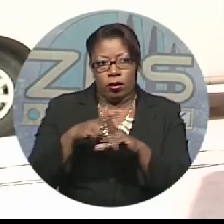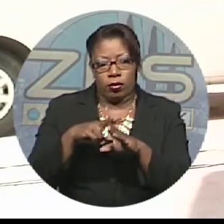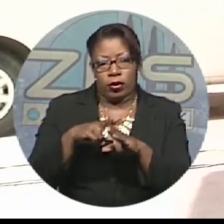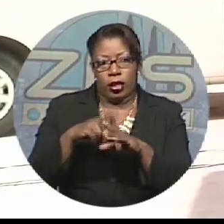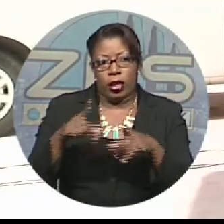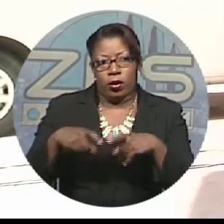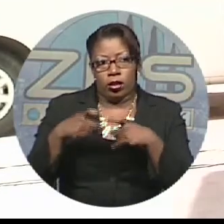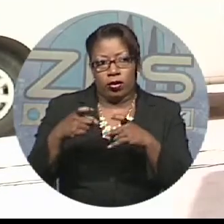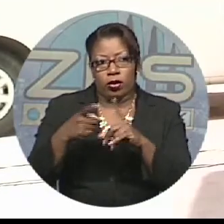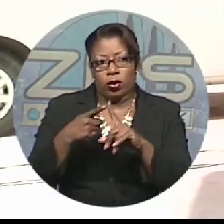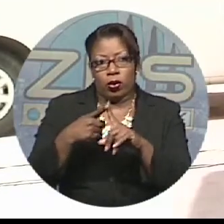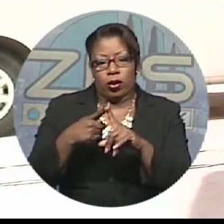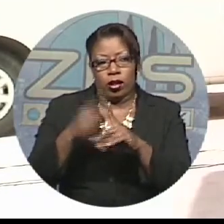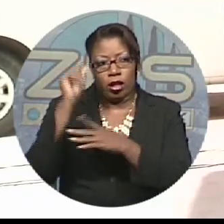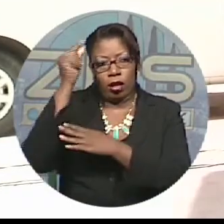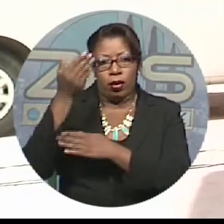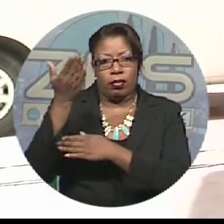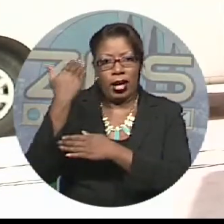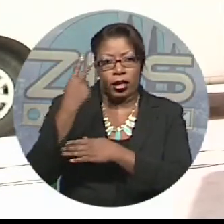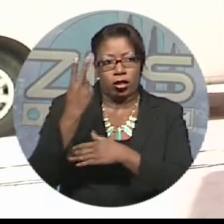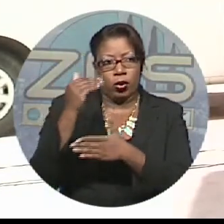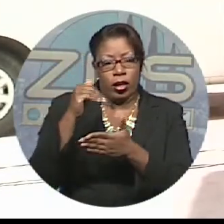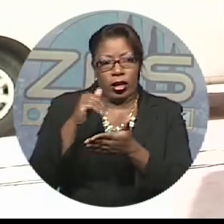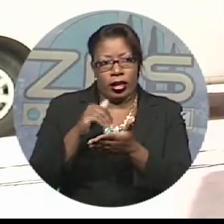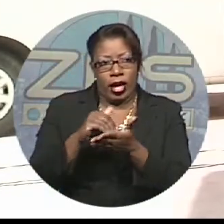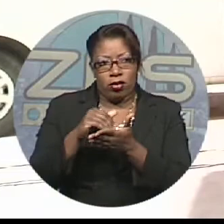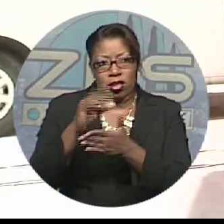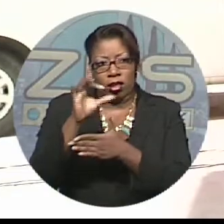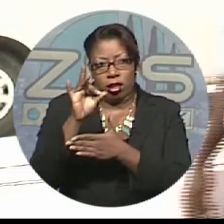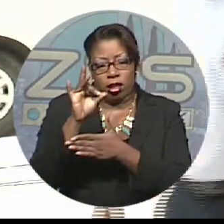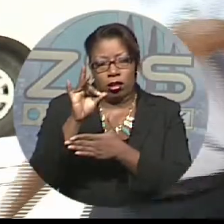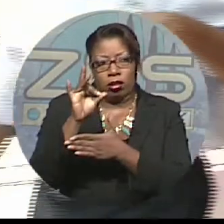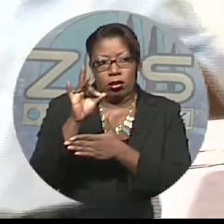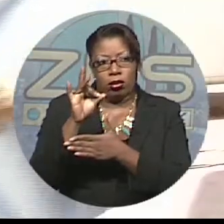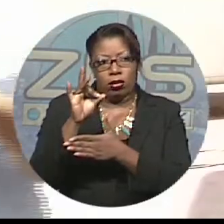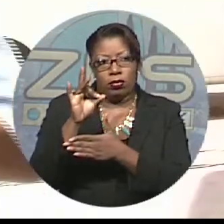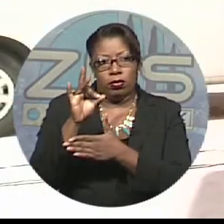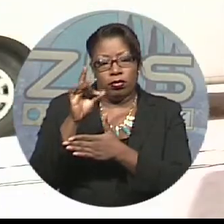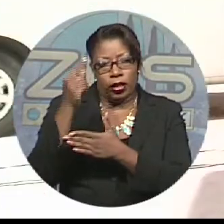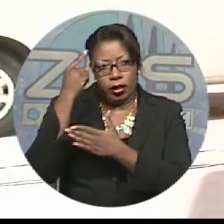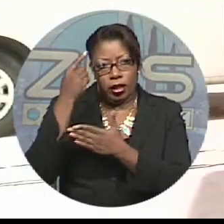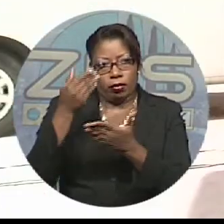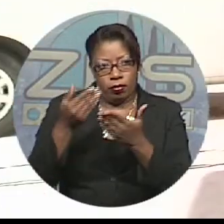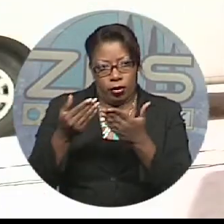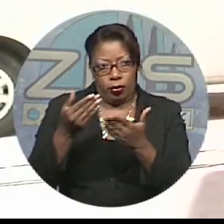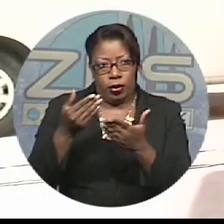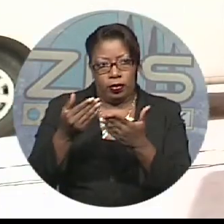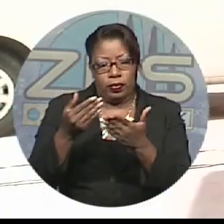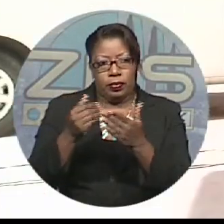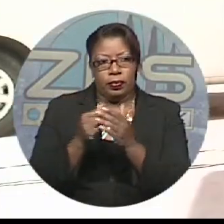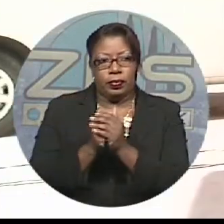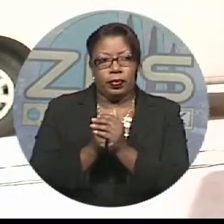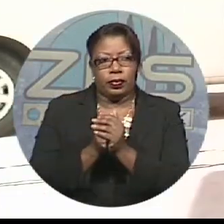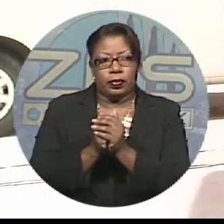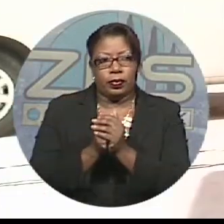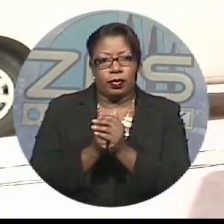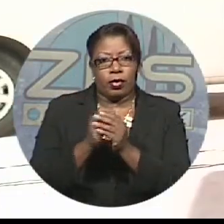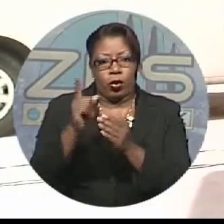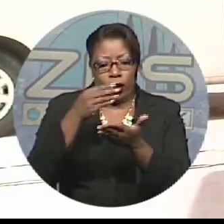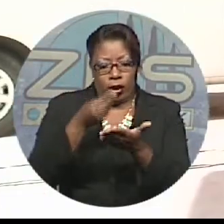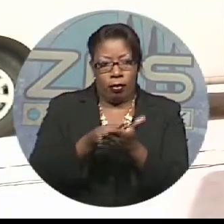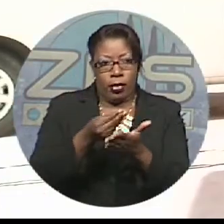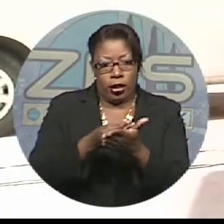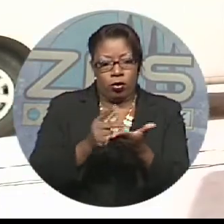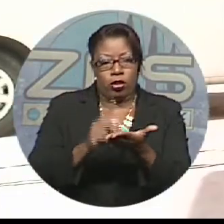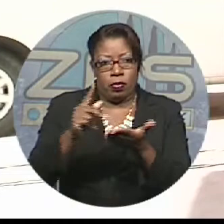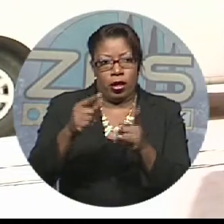submitted to the government back in 2008, I believe that it was, where monies were paid to